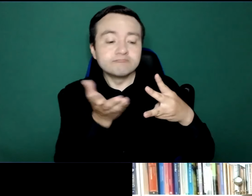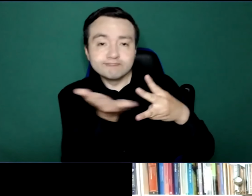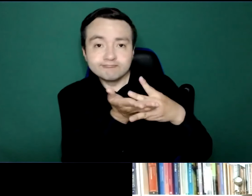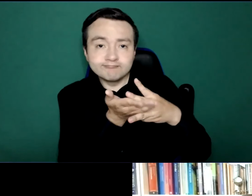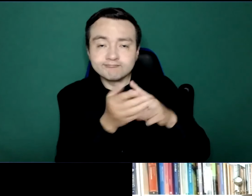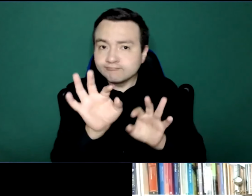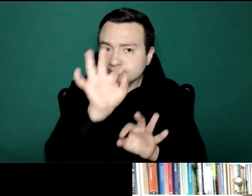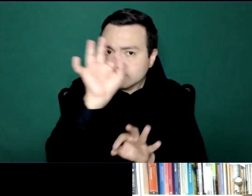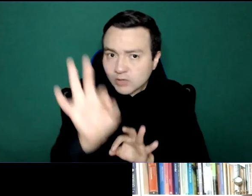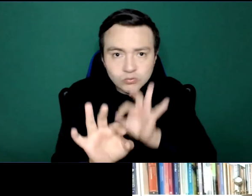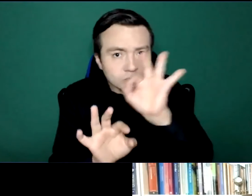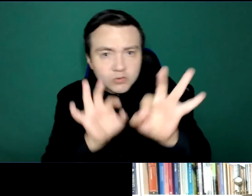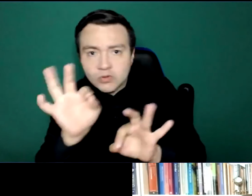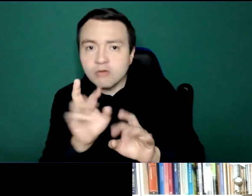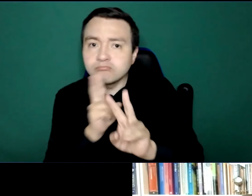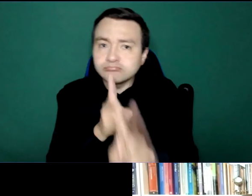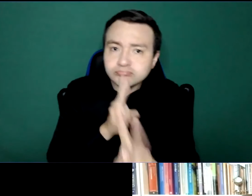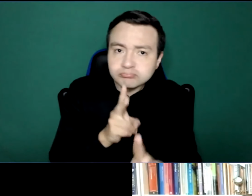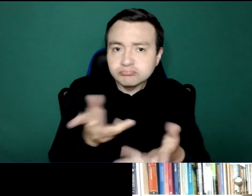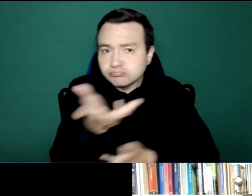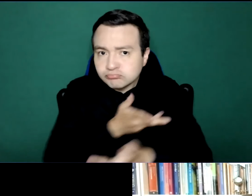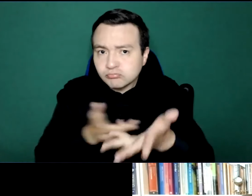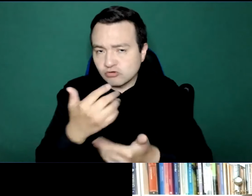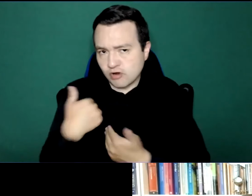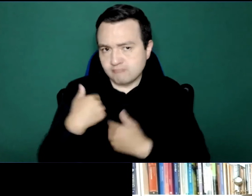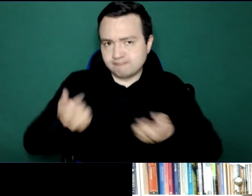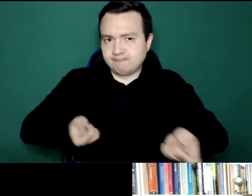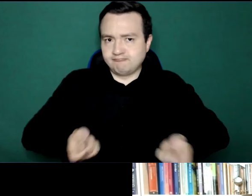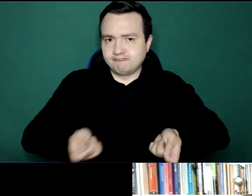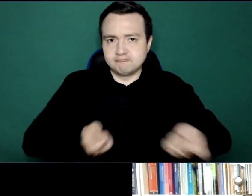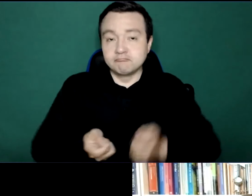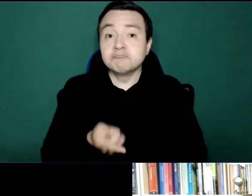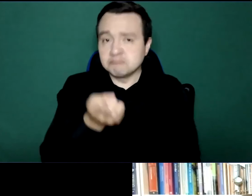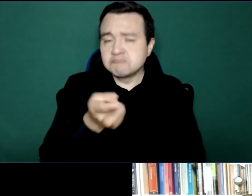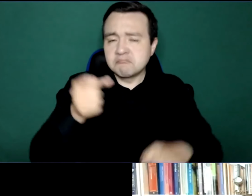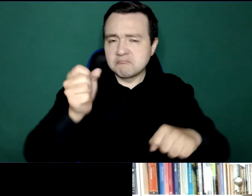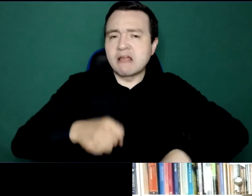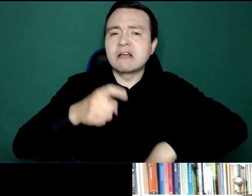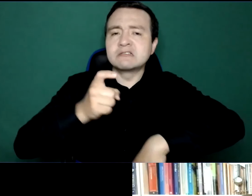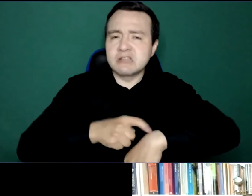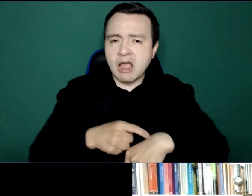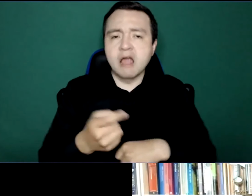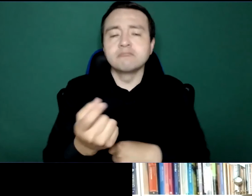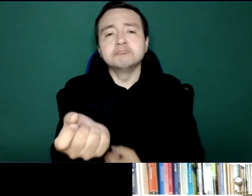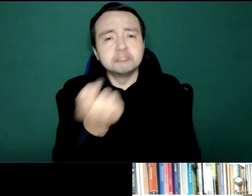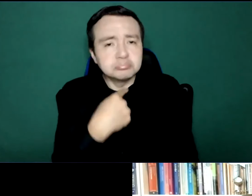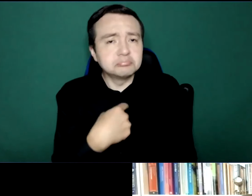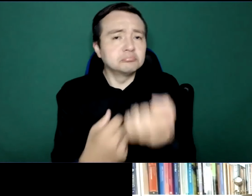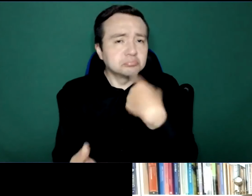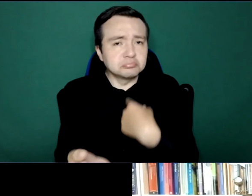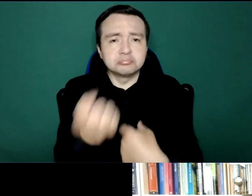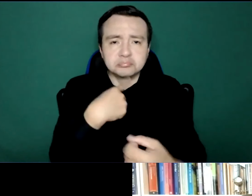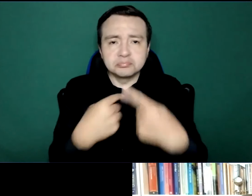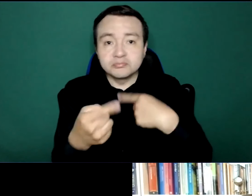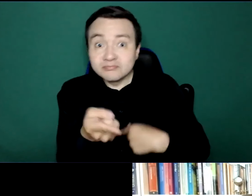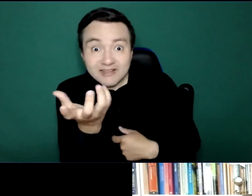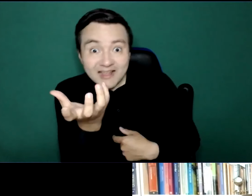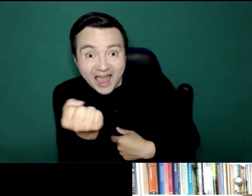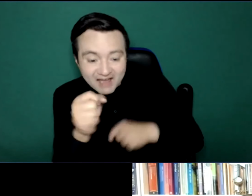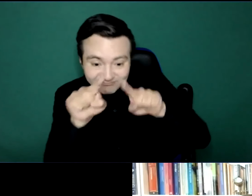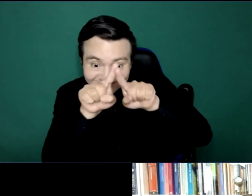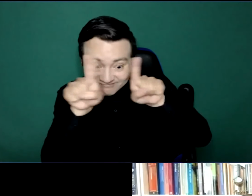Please note that during this time, you can submit your questions at any point via the chat. And at the end of the webinar, we'll receive some final